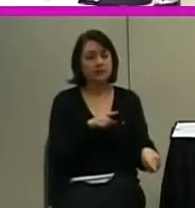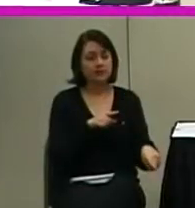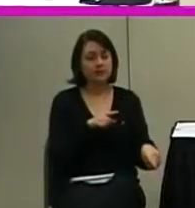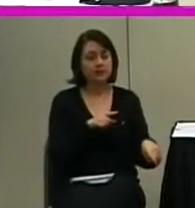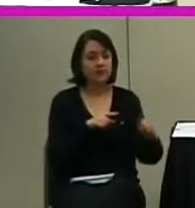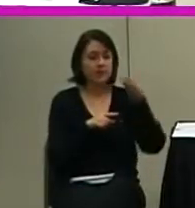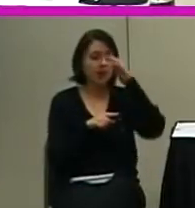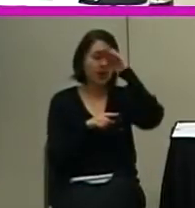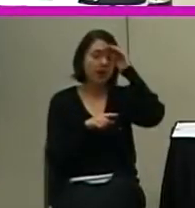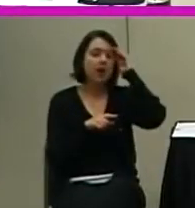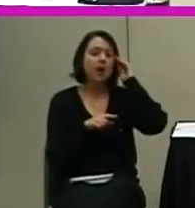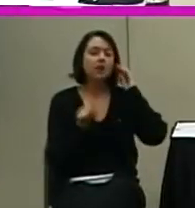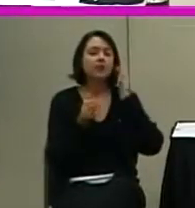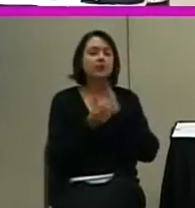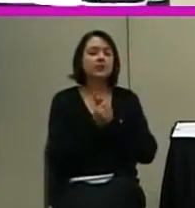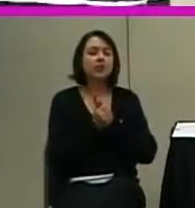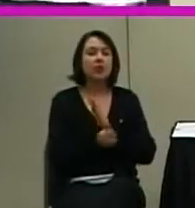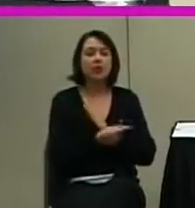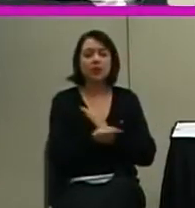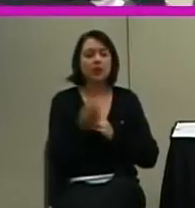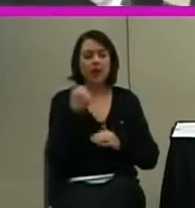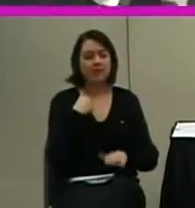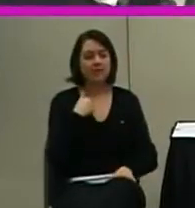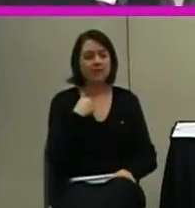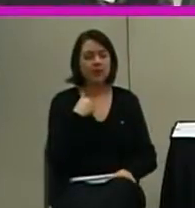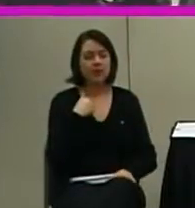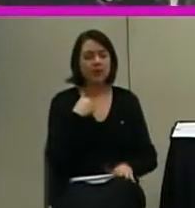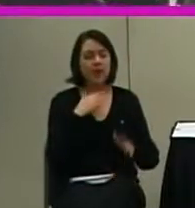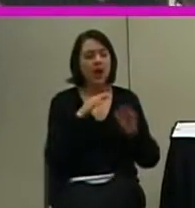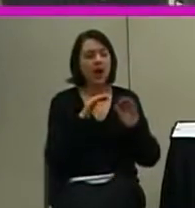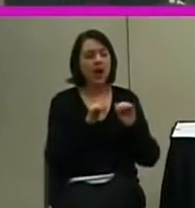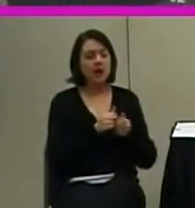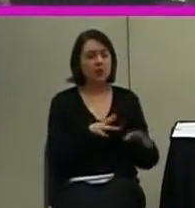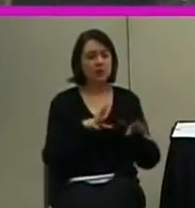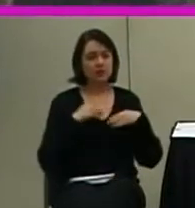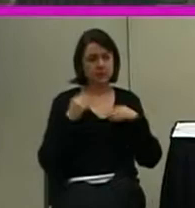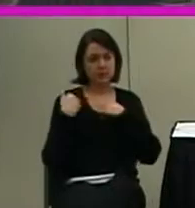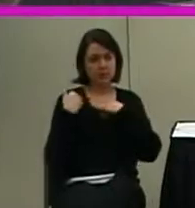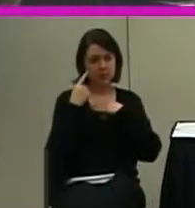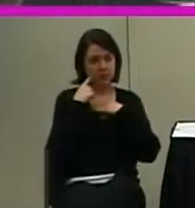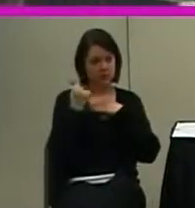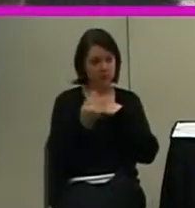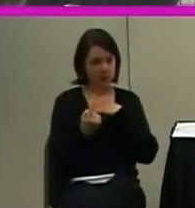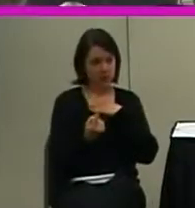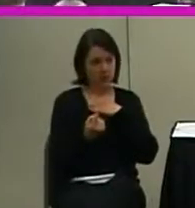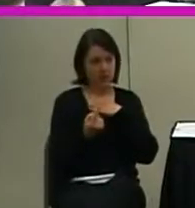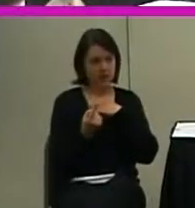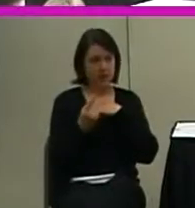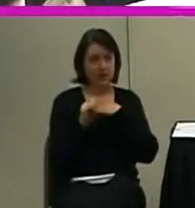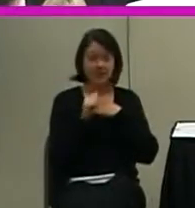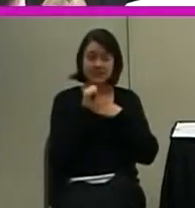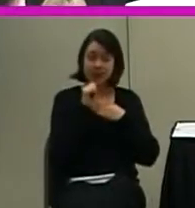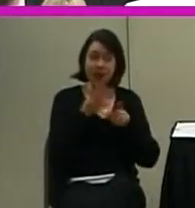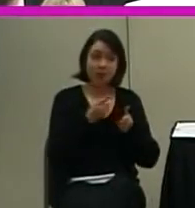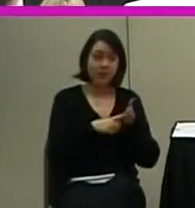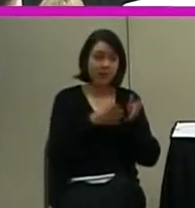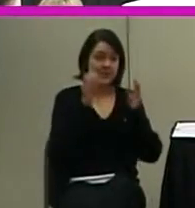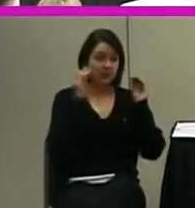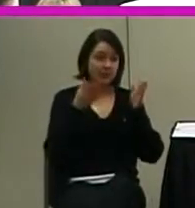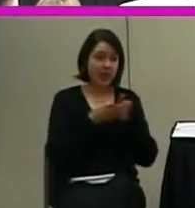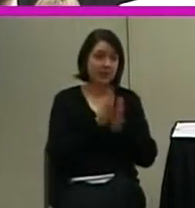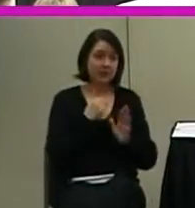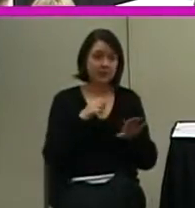skill that I'm betting they probably don't have, which is how do you take responsibility for something? But again, that's not what the teachers asked